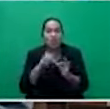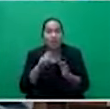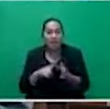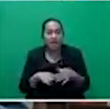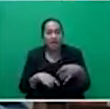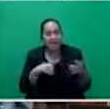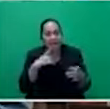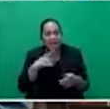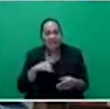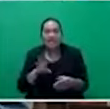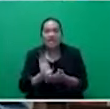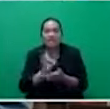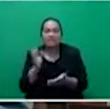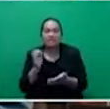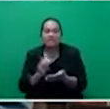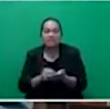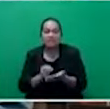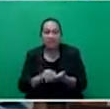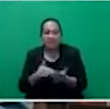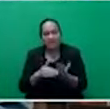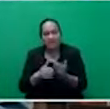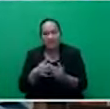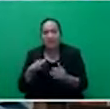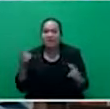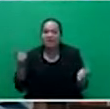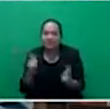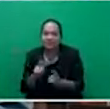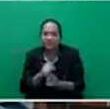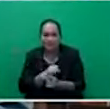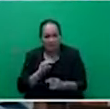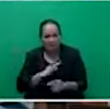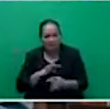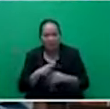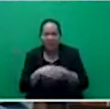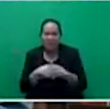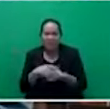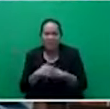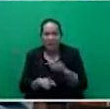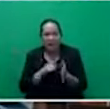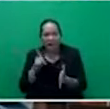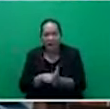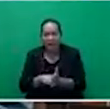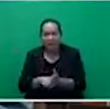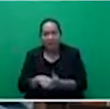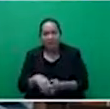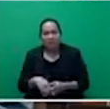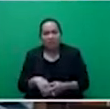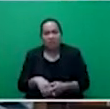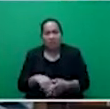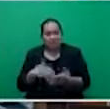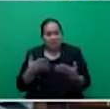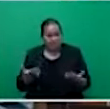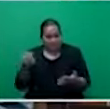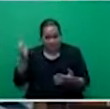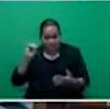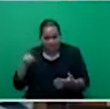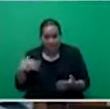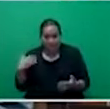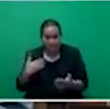service size, have flexible, reduce hours. All of them said that, Mr. Speaker, sir. Till today, an Honourable